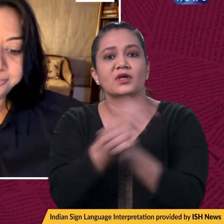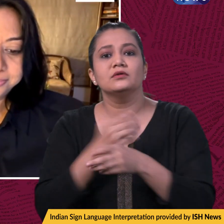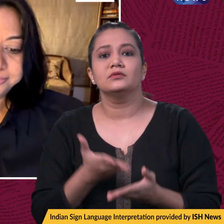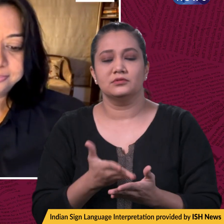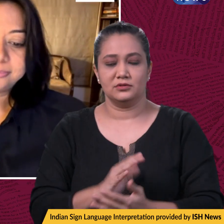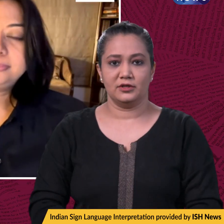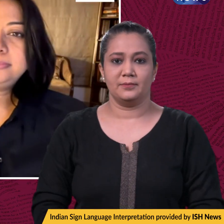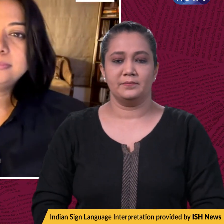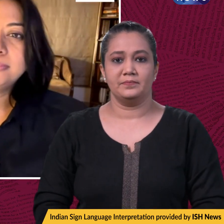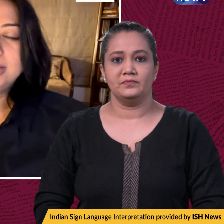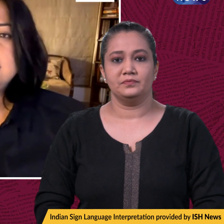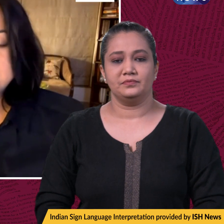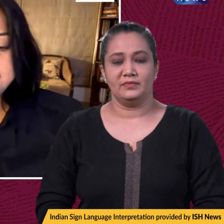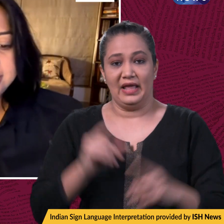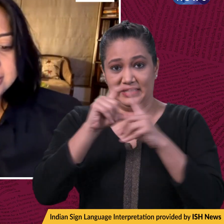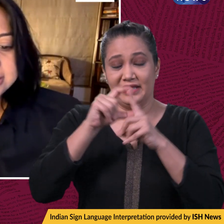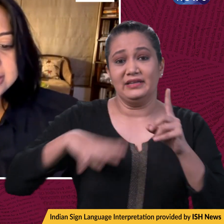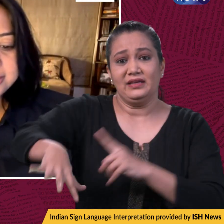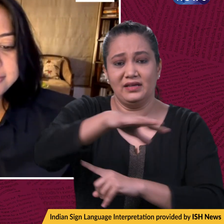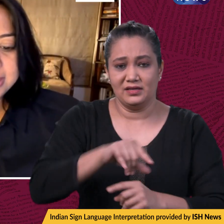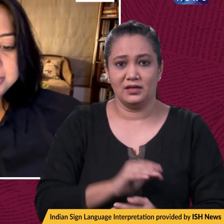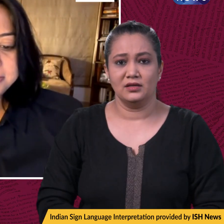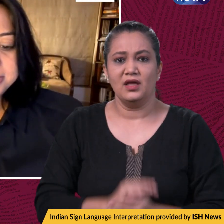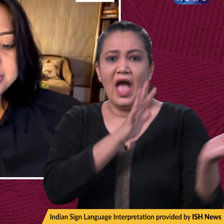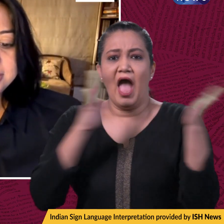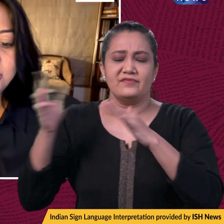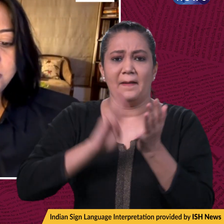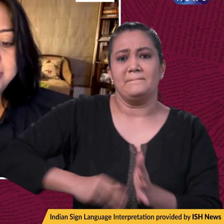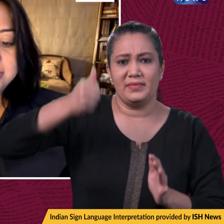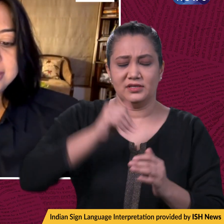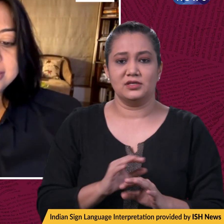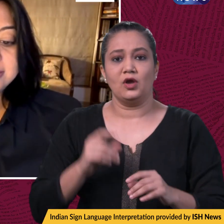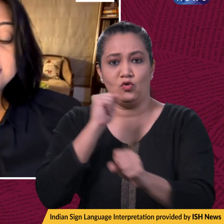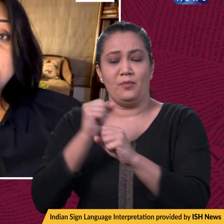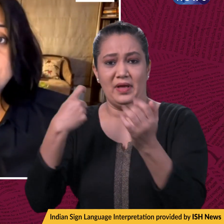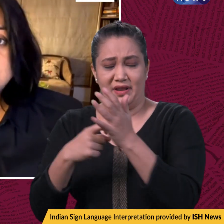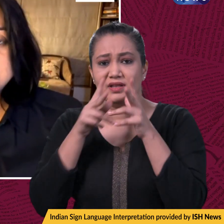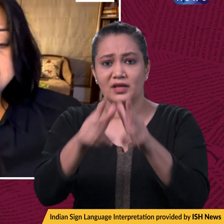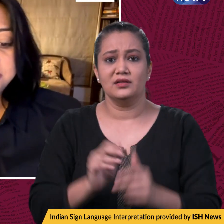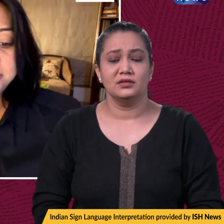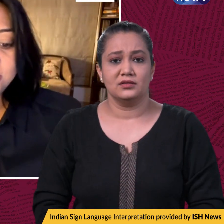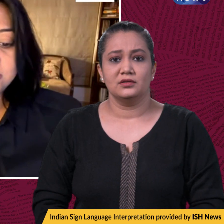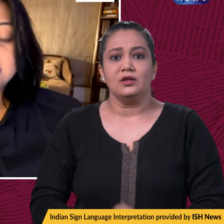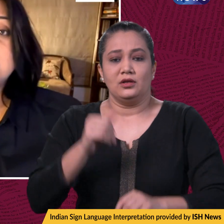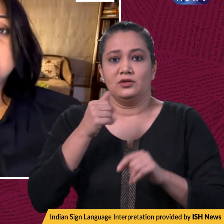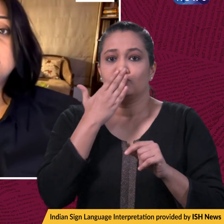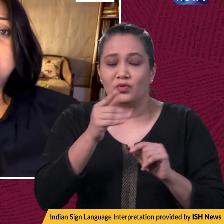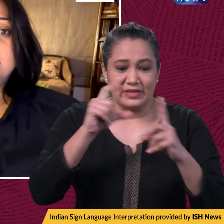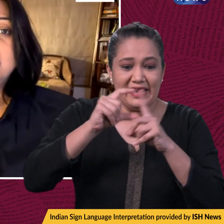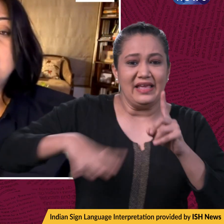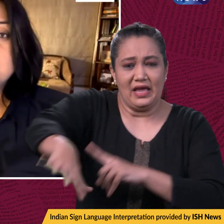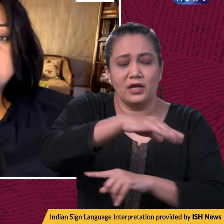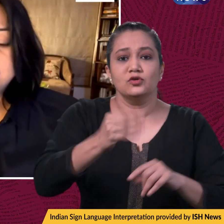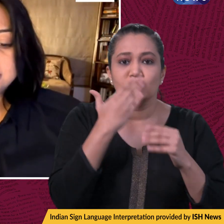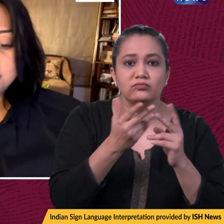discriminatory. In Delhi, the State Environment Minister Gopal Rai has announced that schools in Delhi will be closed starting